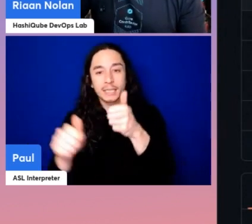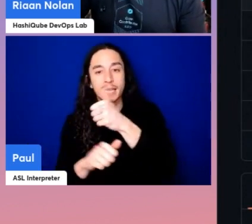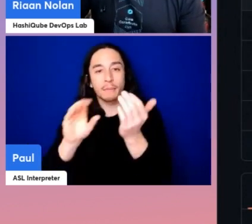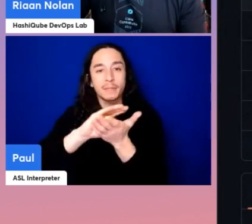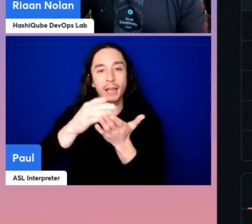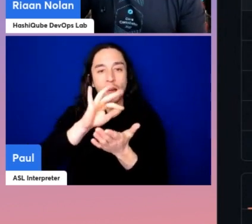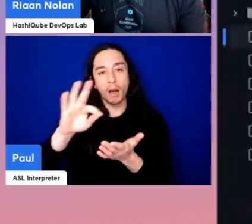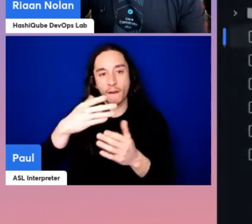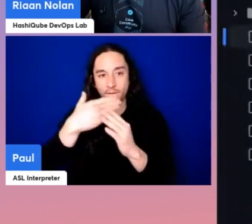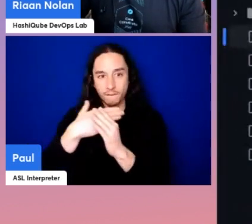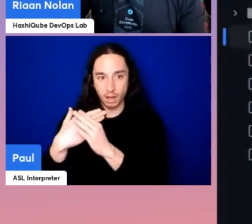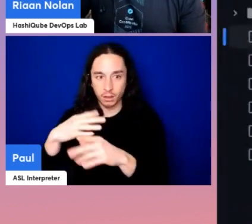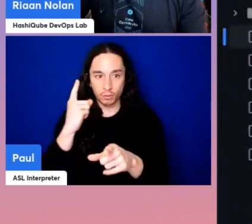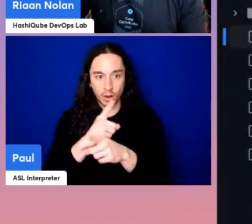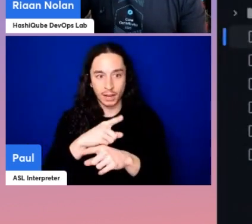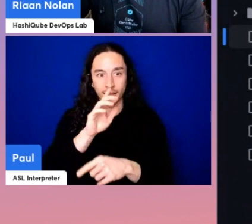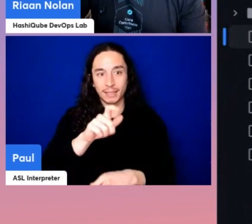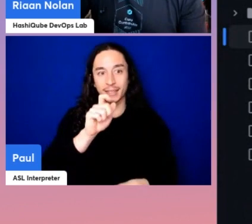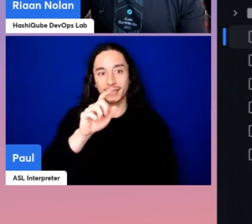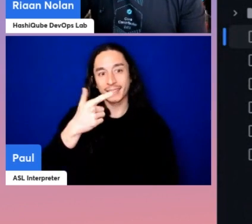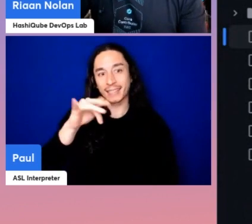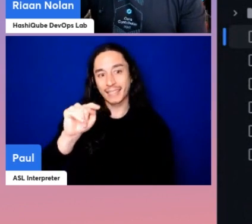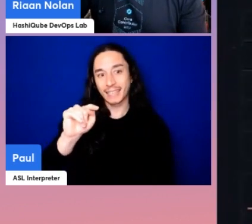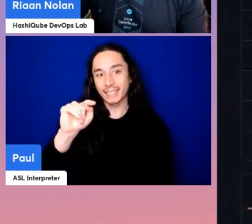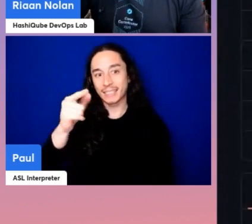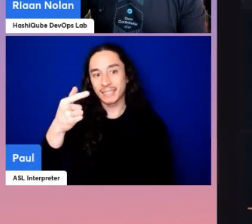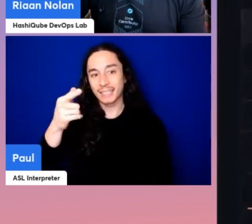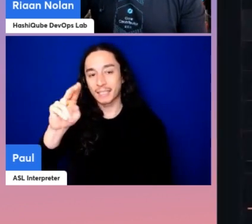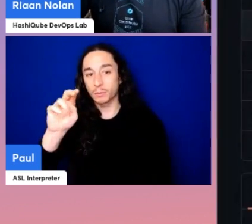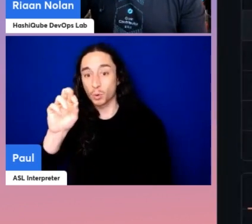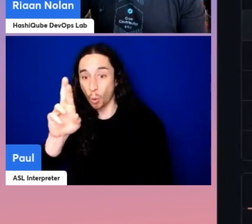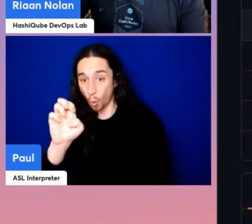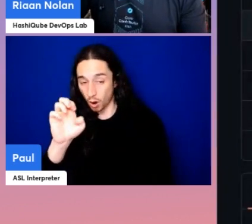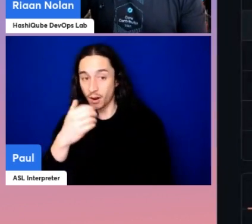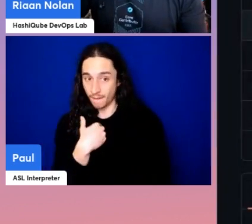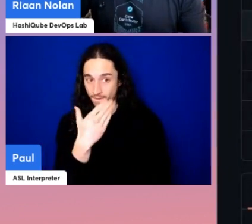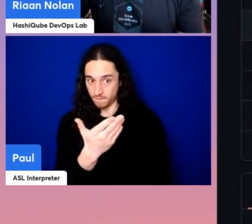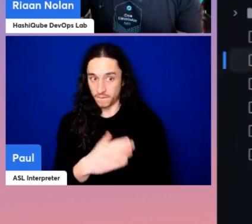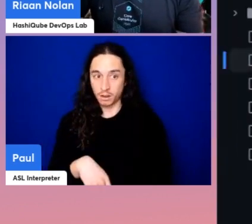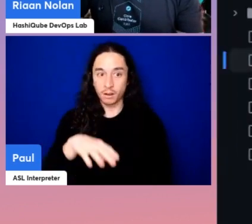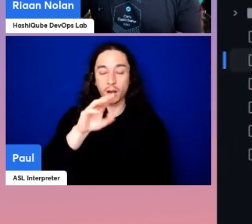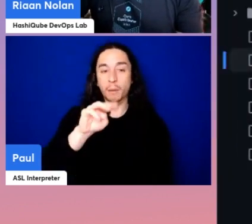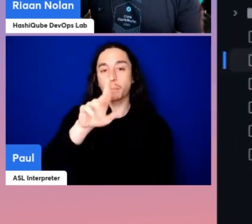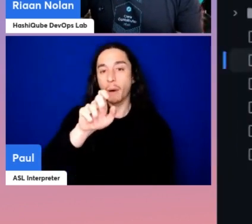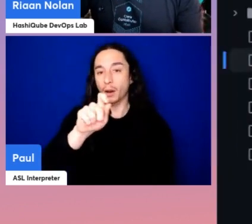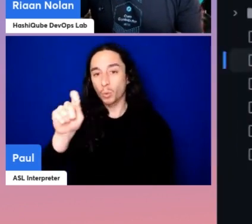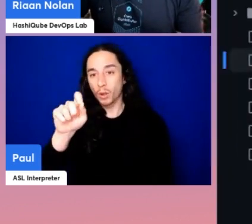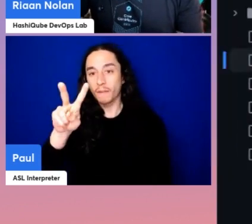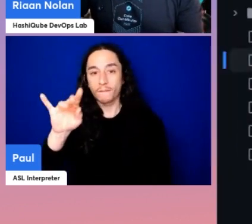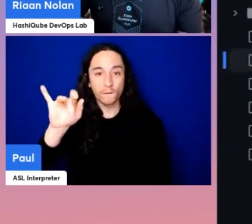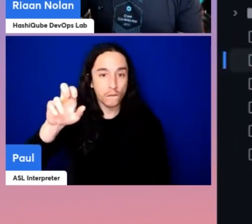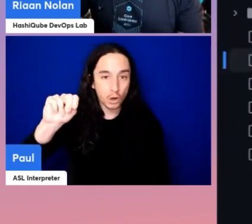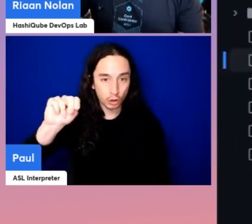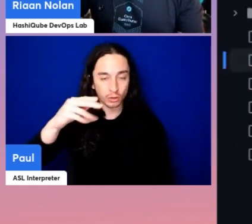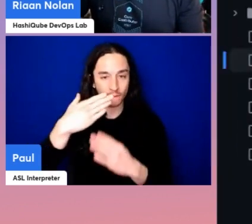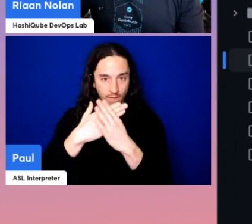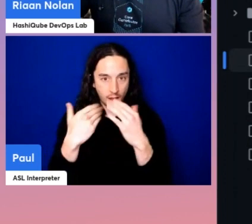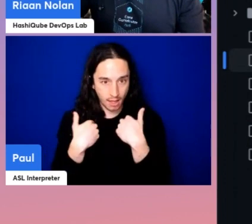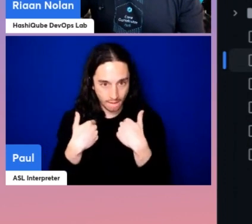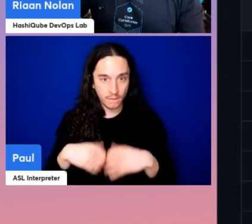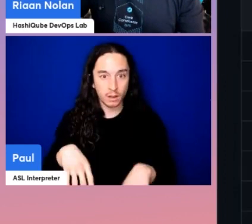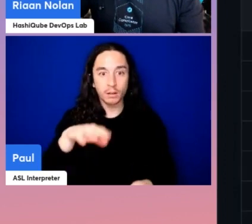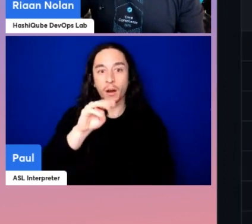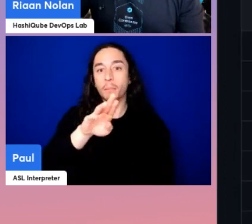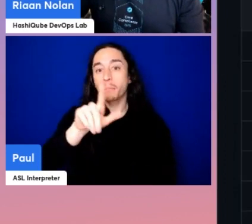It's got a git ignore in here, and it's got the module version file, and this